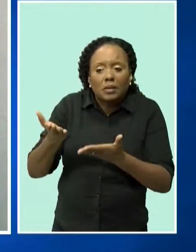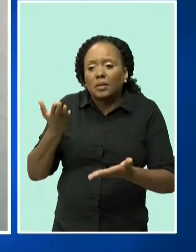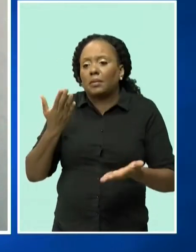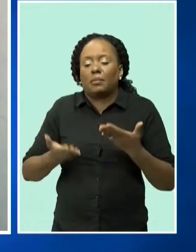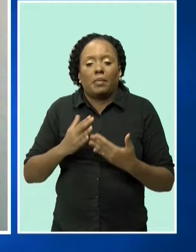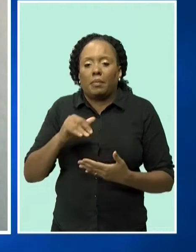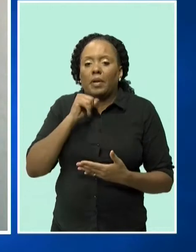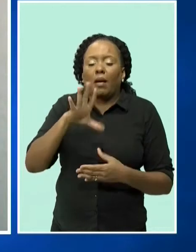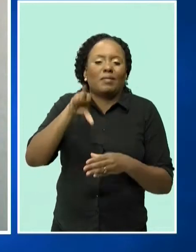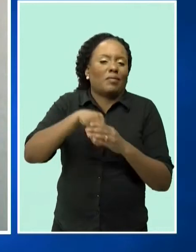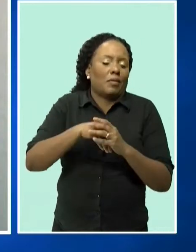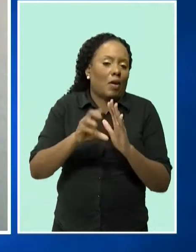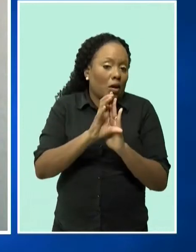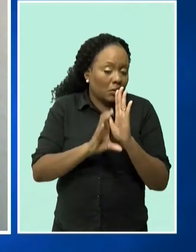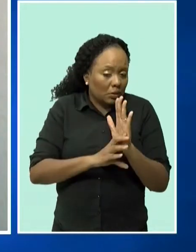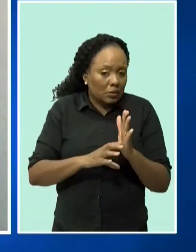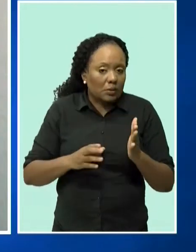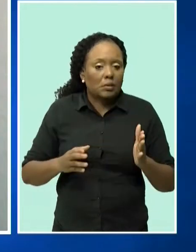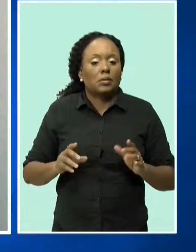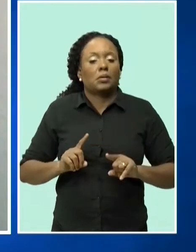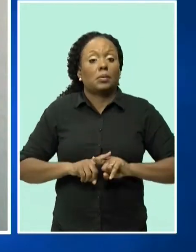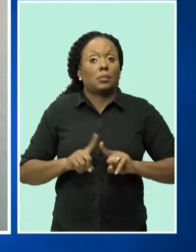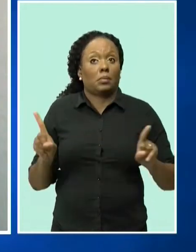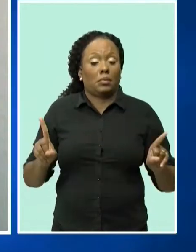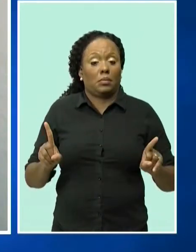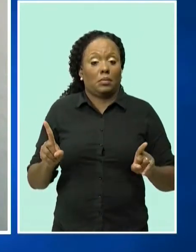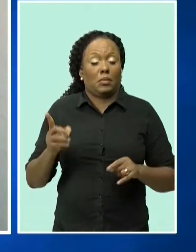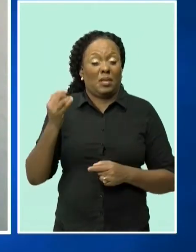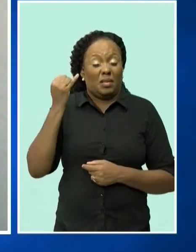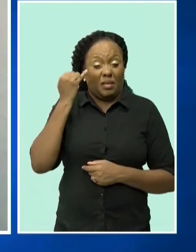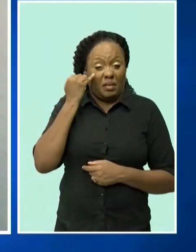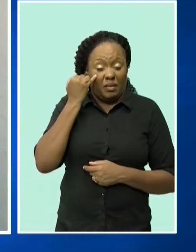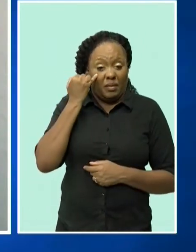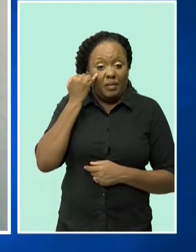put into the Constitution. However, if it has